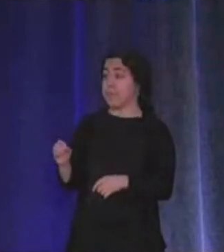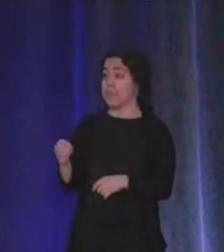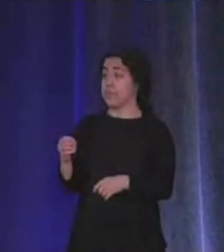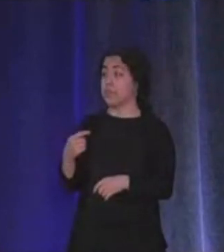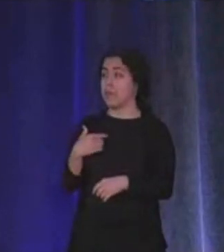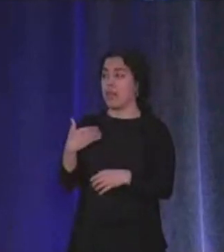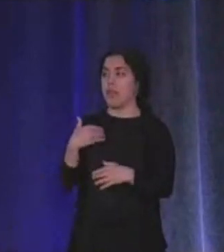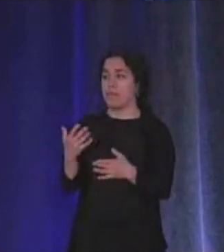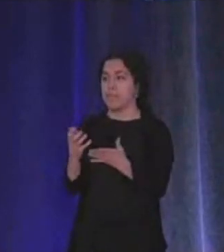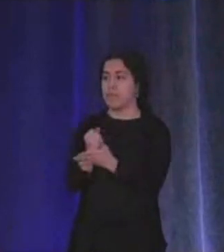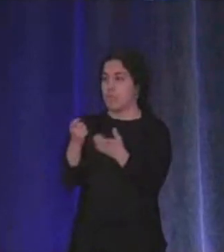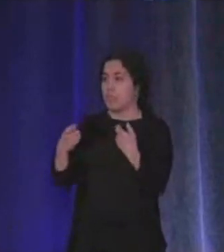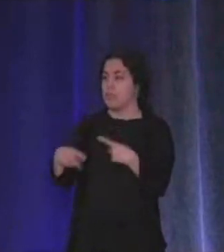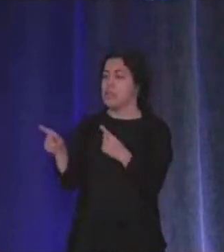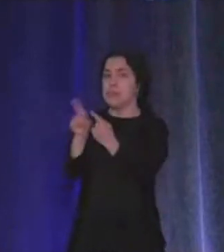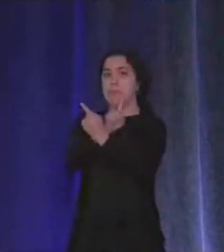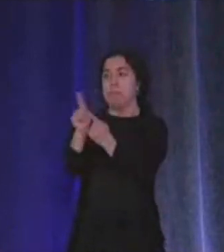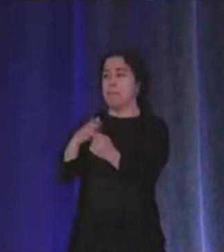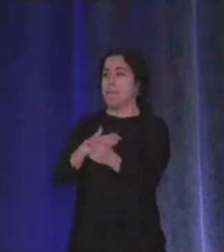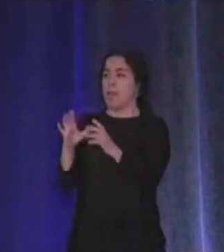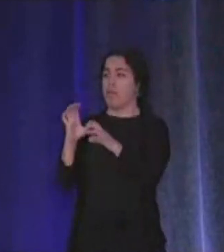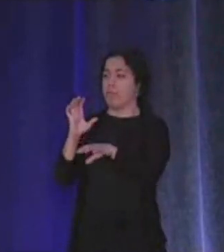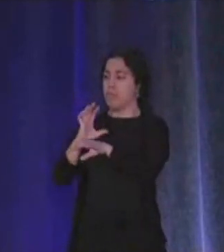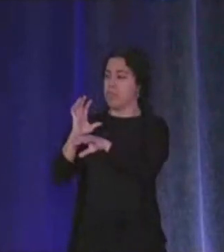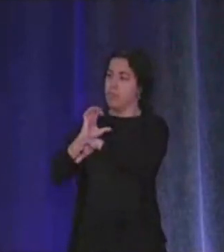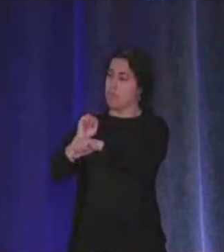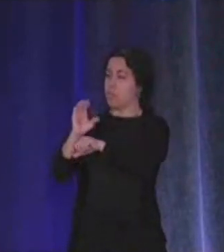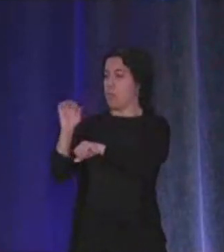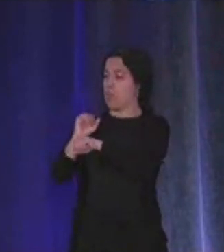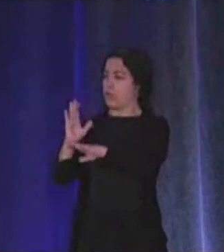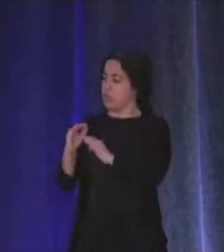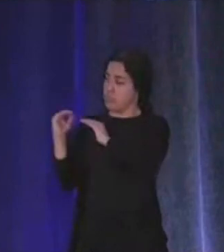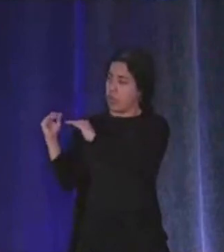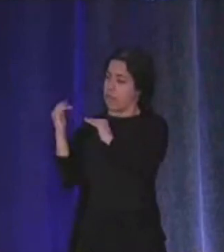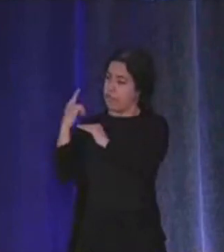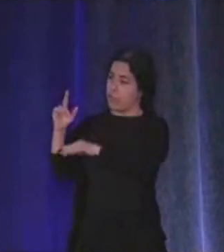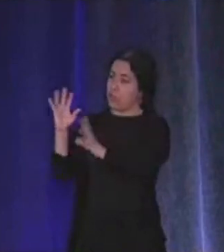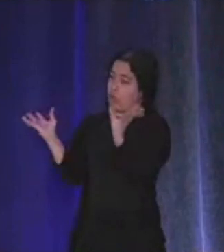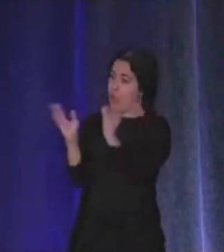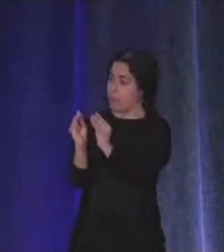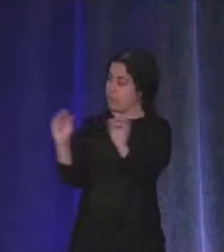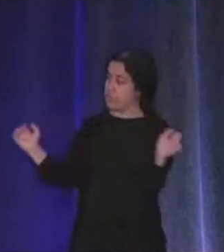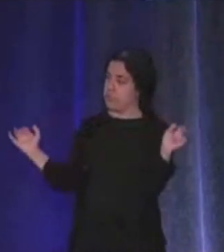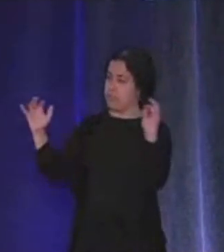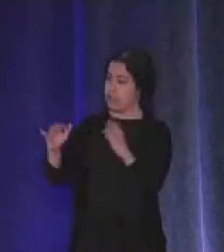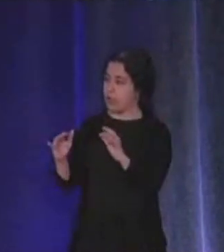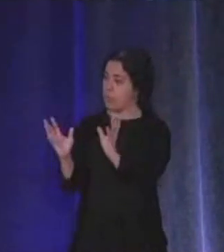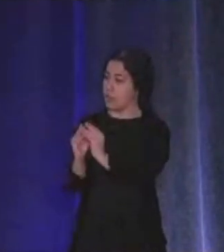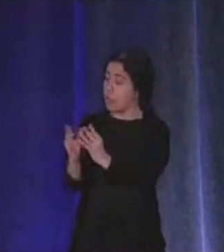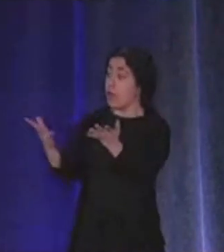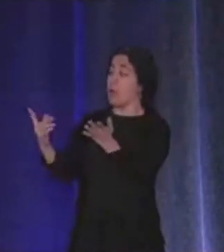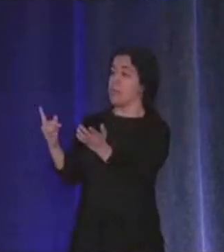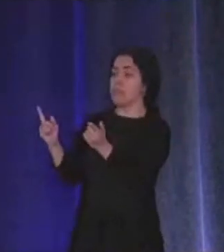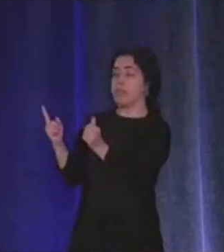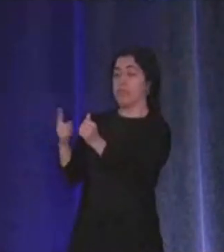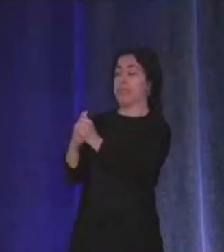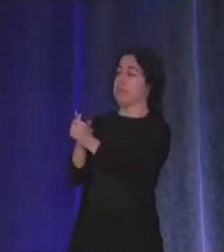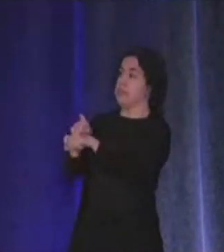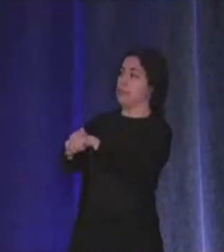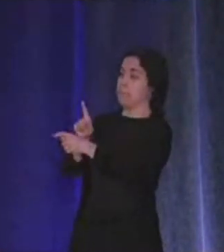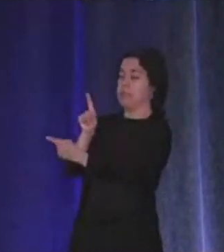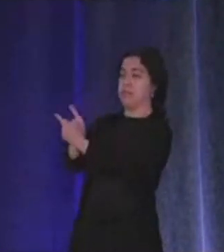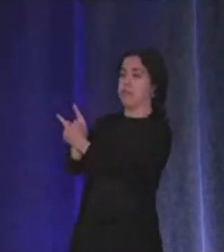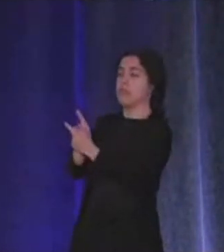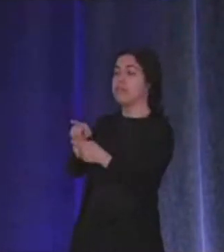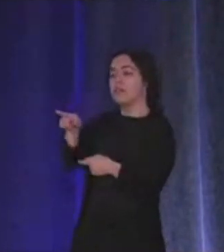the chance to actually meet with my colleagues for a conference because, of course. And during that time, we